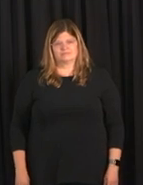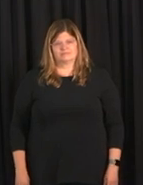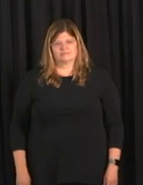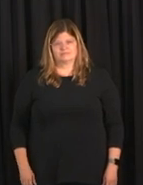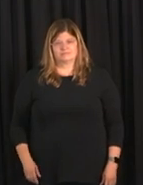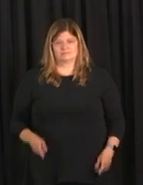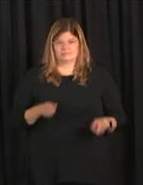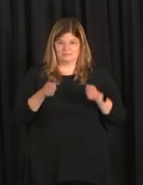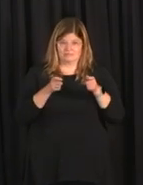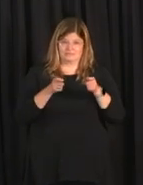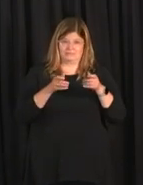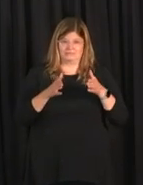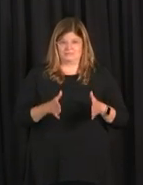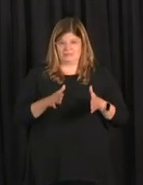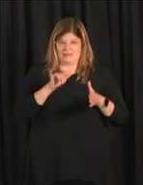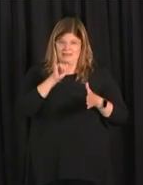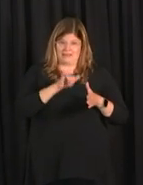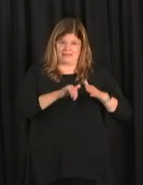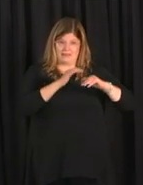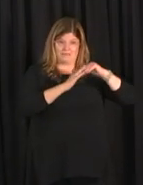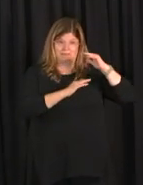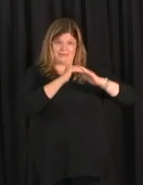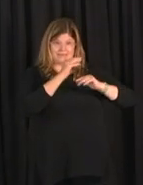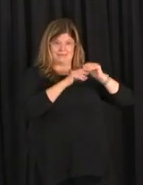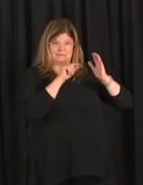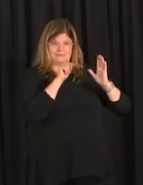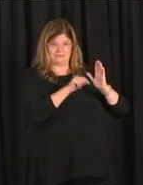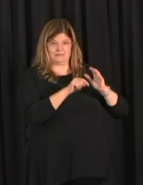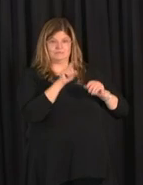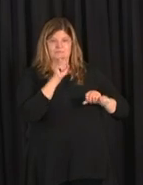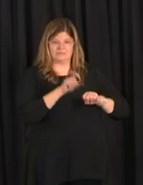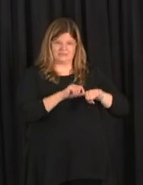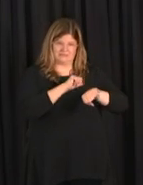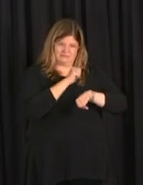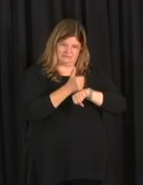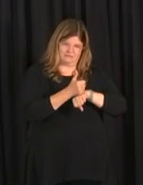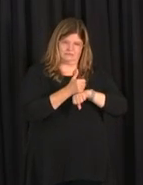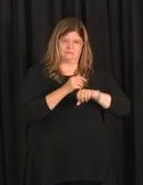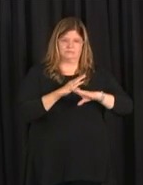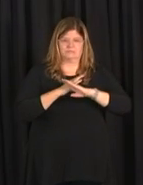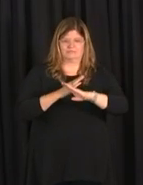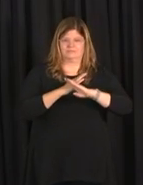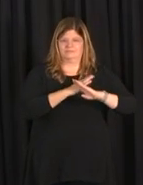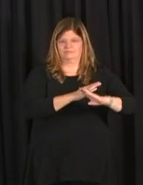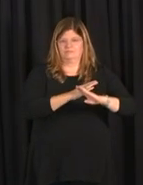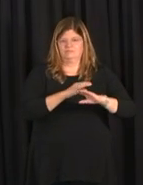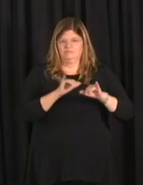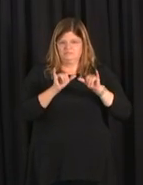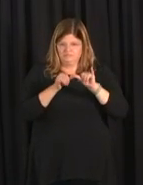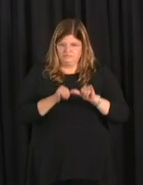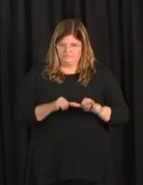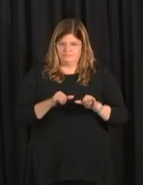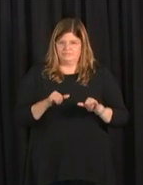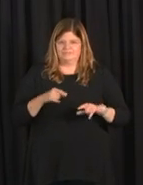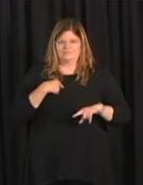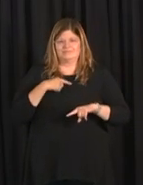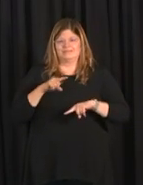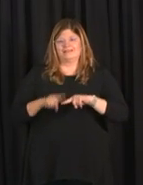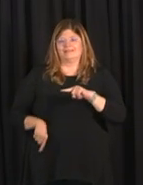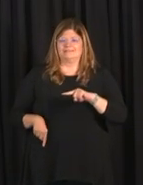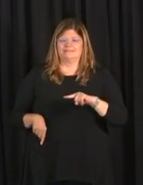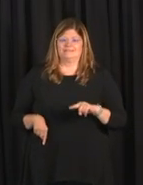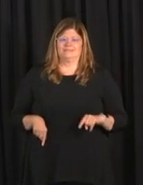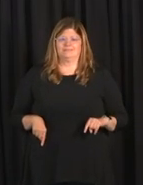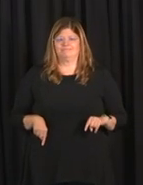The management and leadership of the business is aware, and they have to put preventive measures in place. We cannot